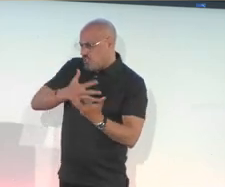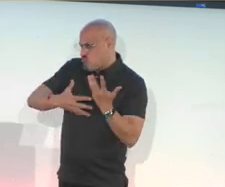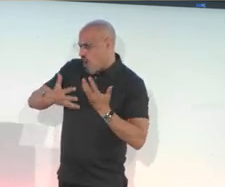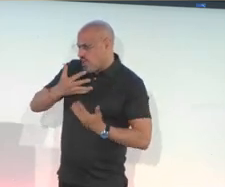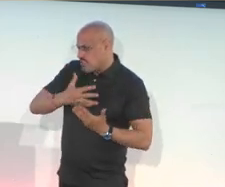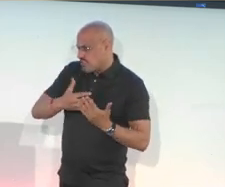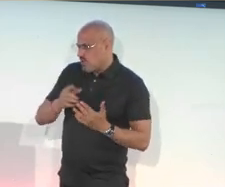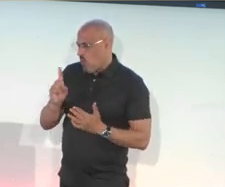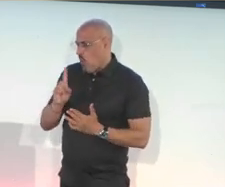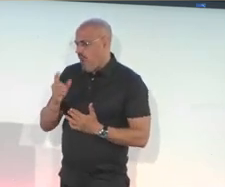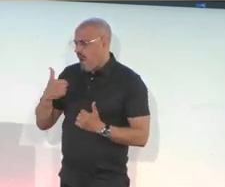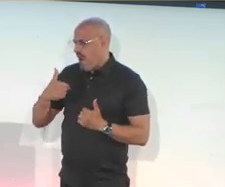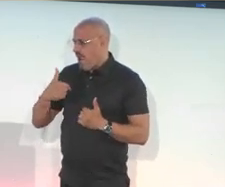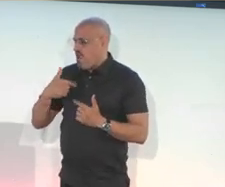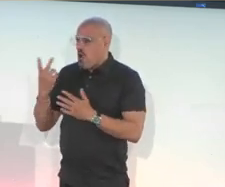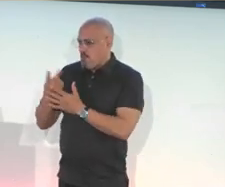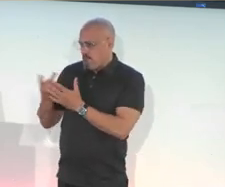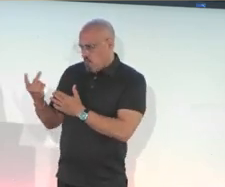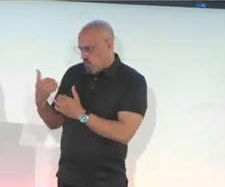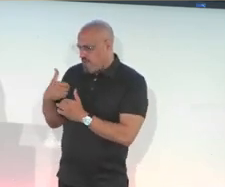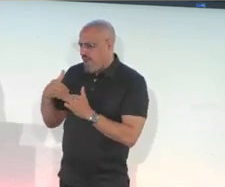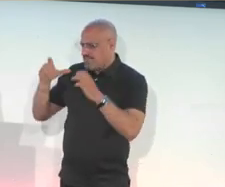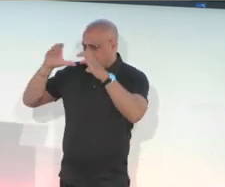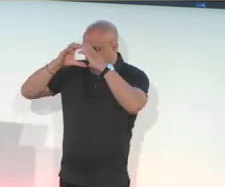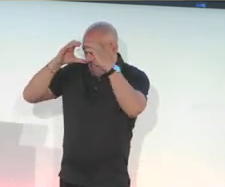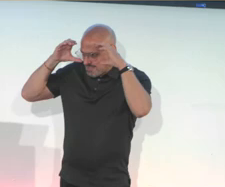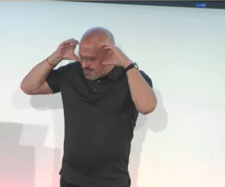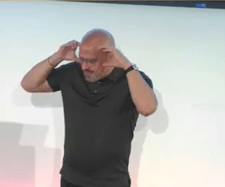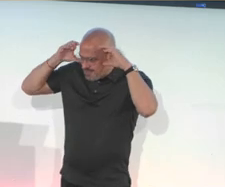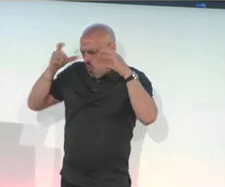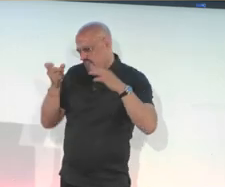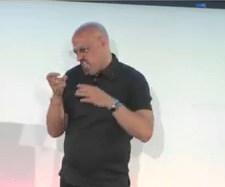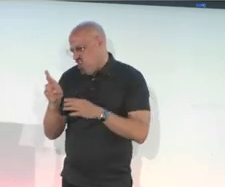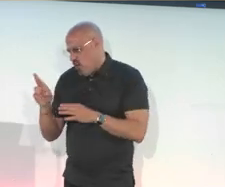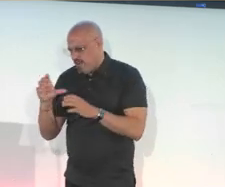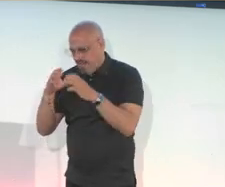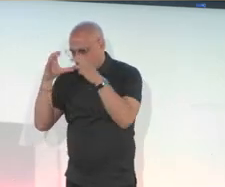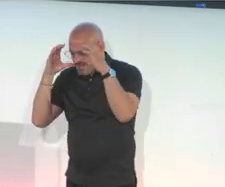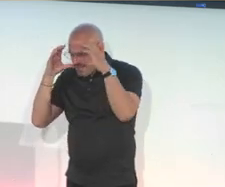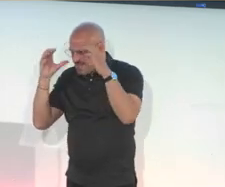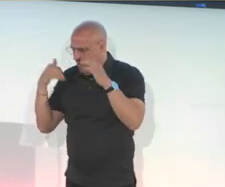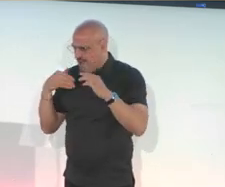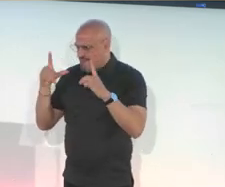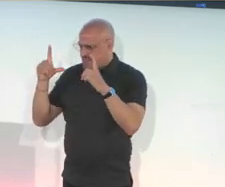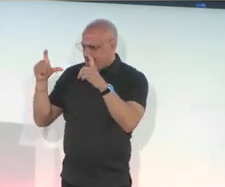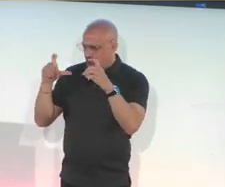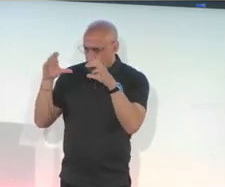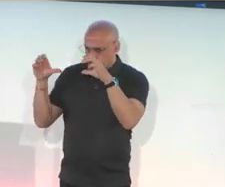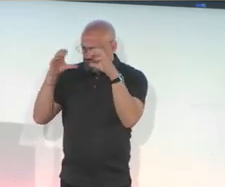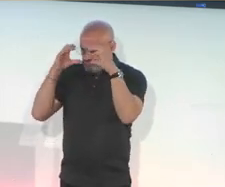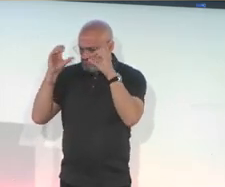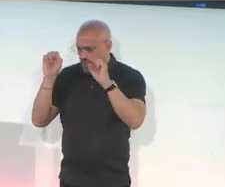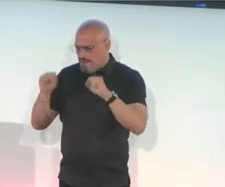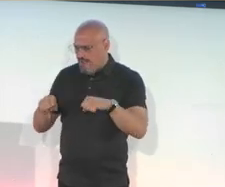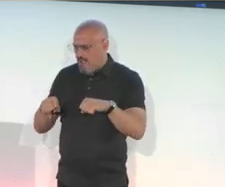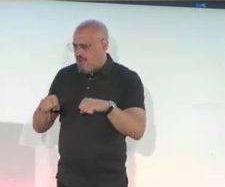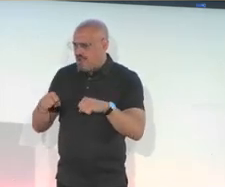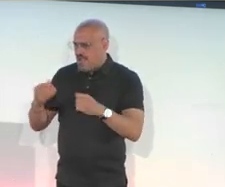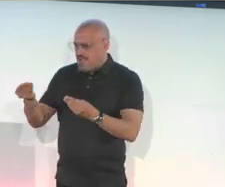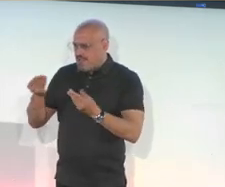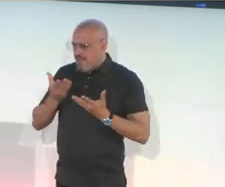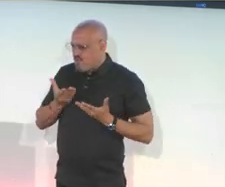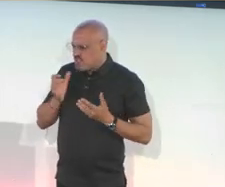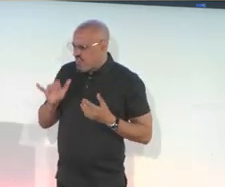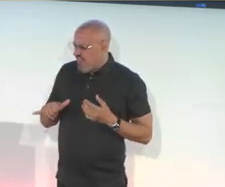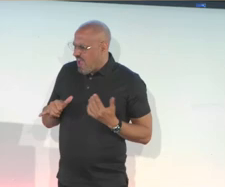where both of us have AR glasses on or VR glasses that mm-hmm. have cameras that can then give us